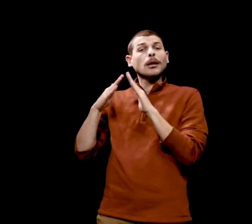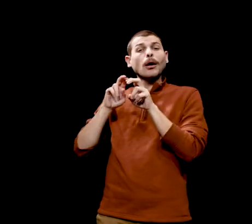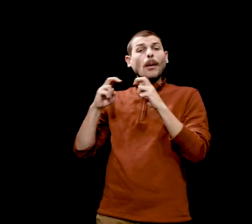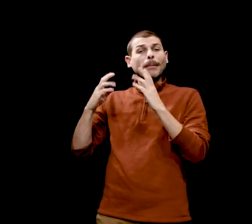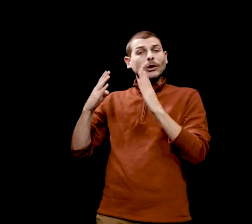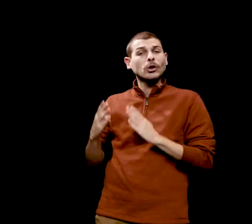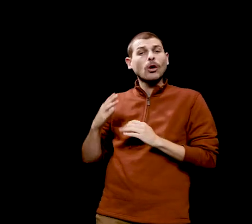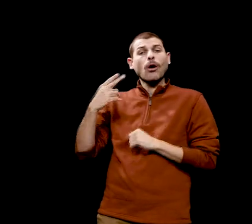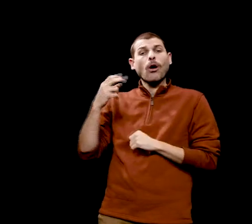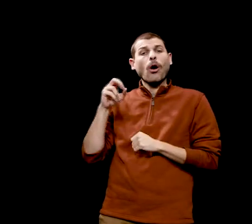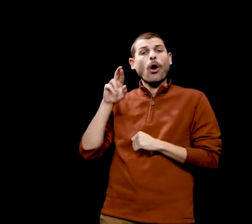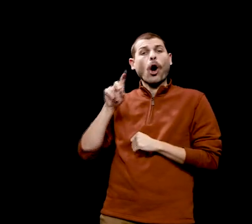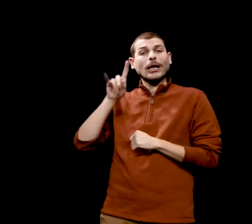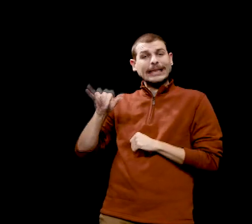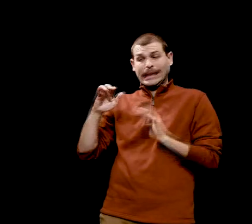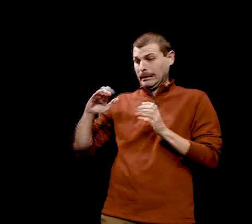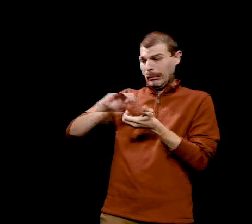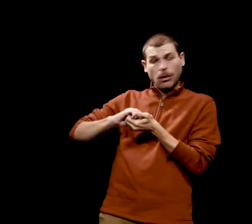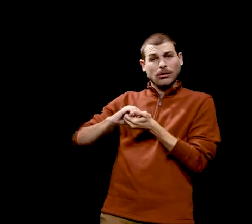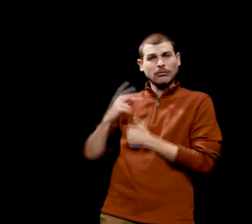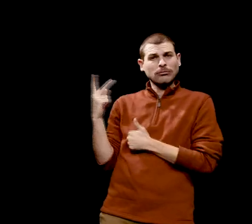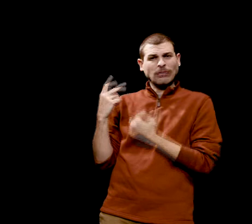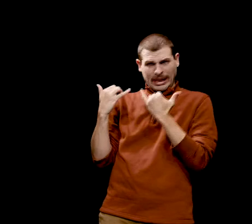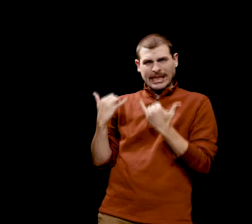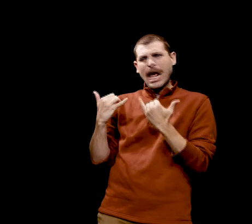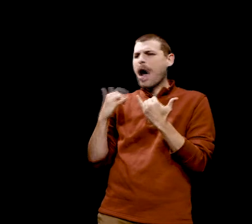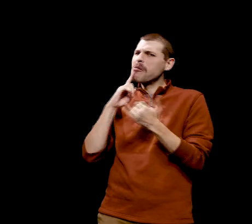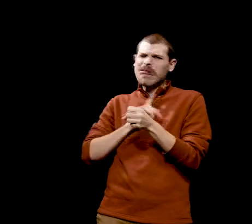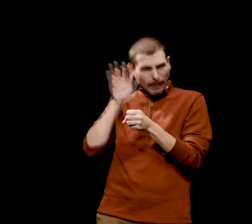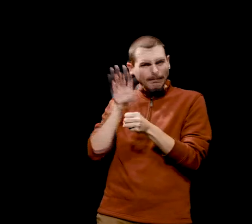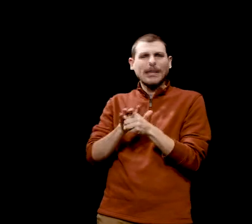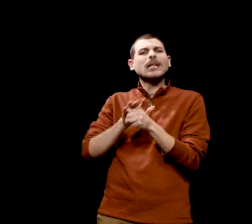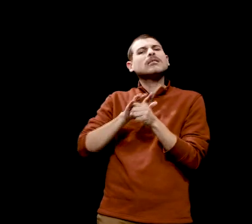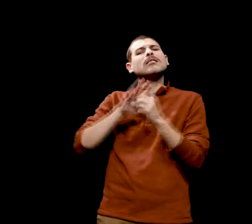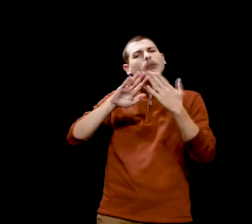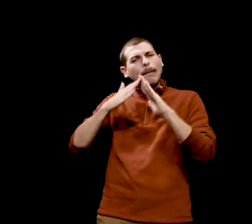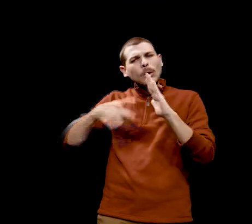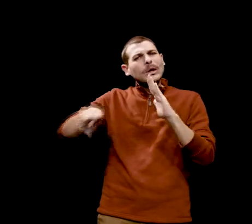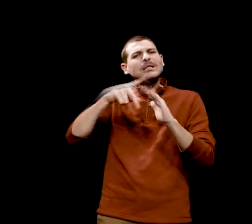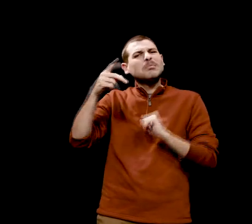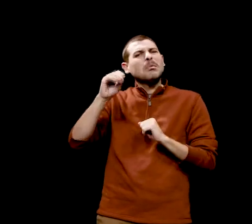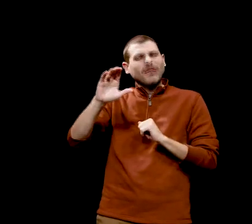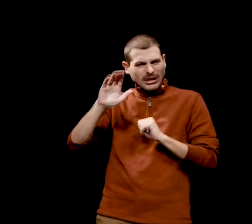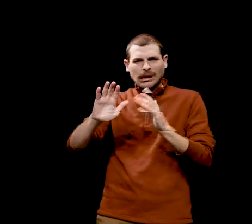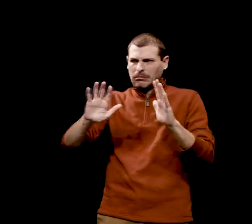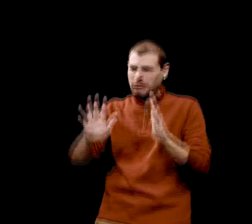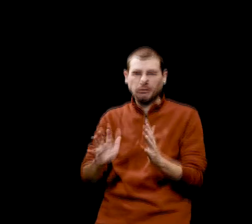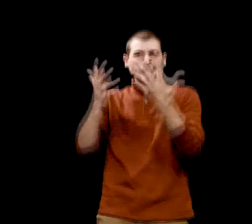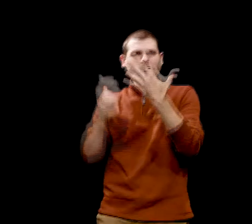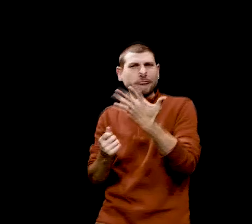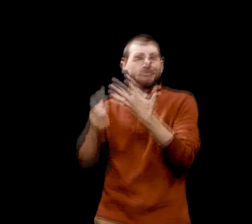funding directly for communities of color, but it's an opportunity to invest in job training and education for the emerging